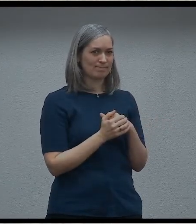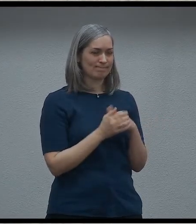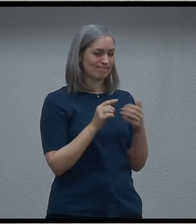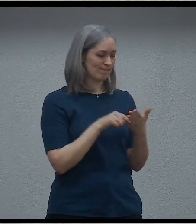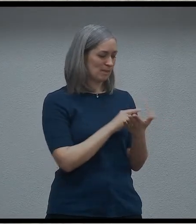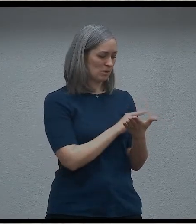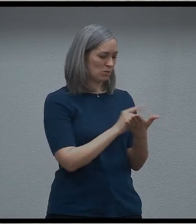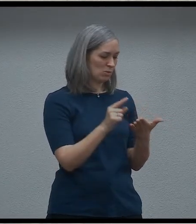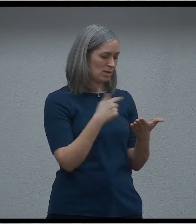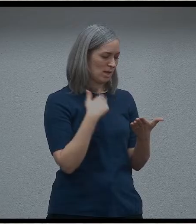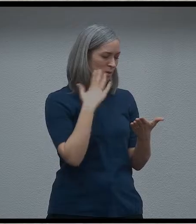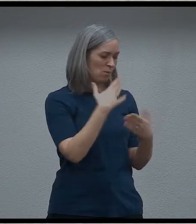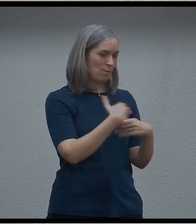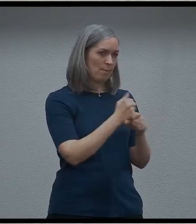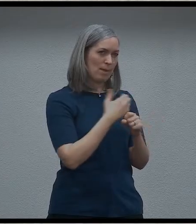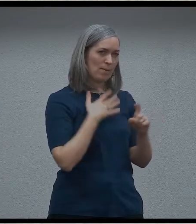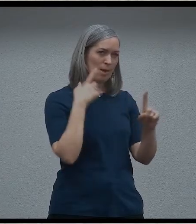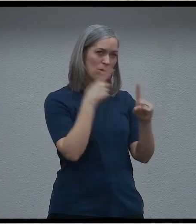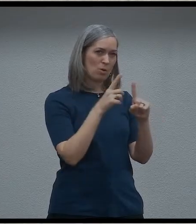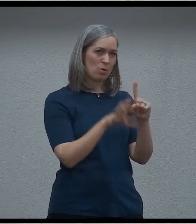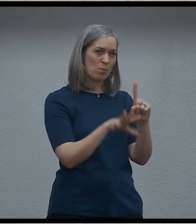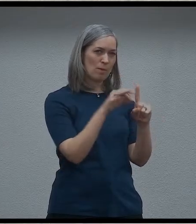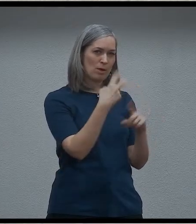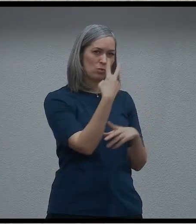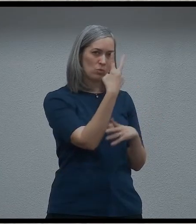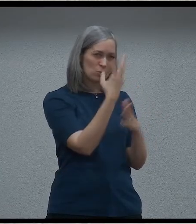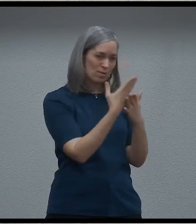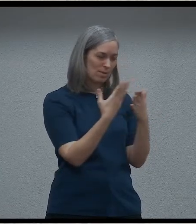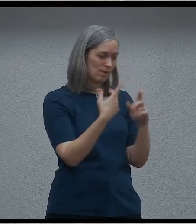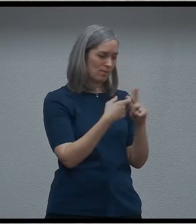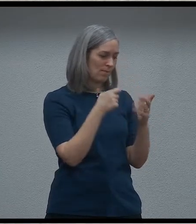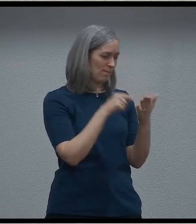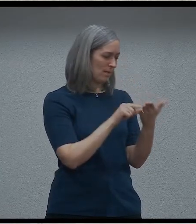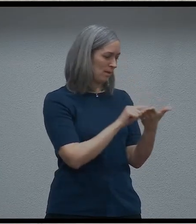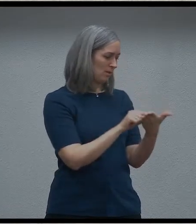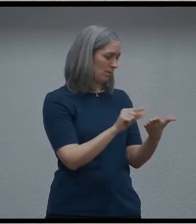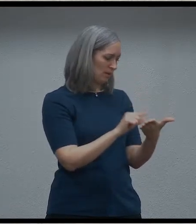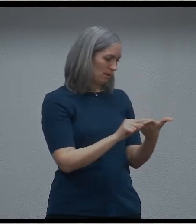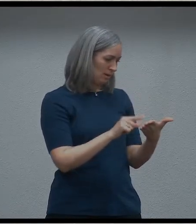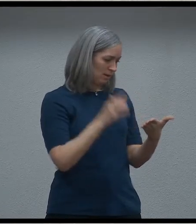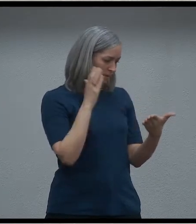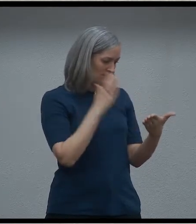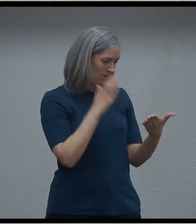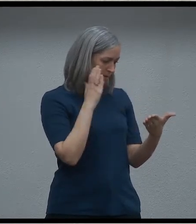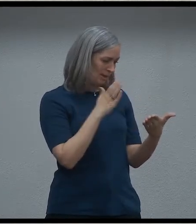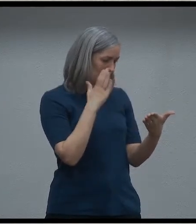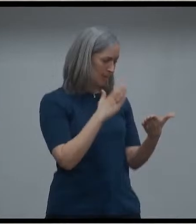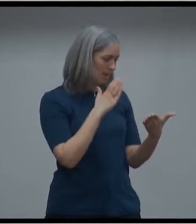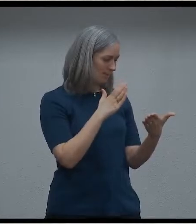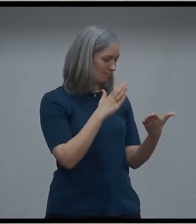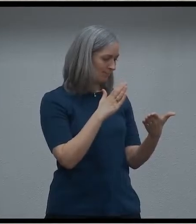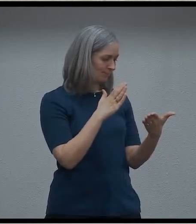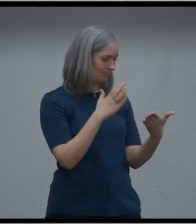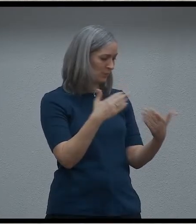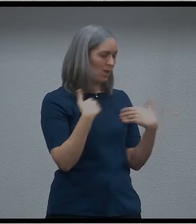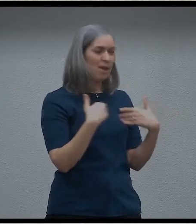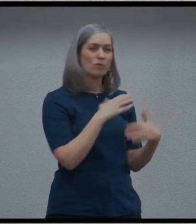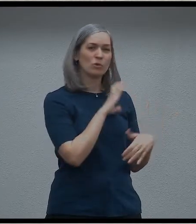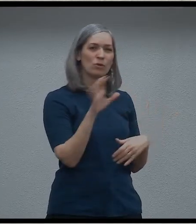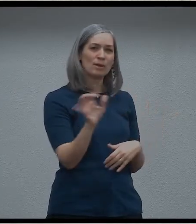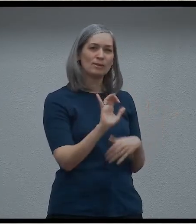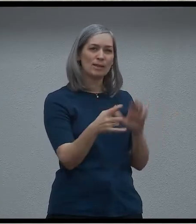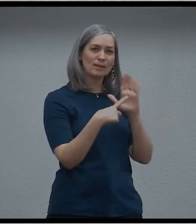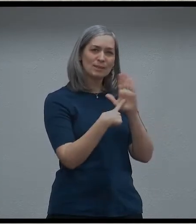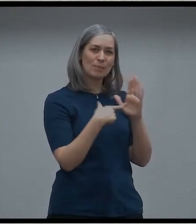This week, I'm going to make it my goal to pick two things specifically from this passage to focus on living out a Christ-like example. And